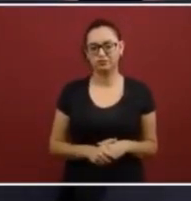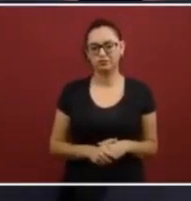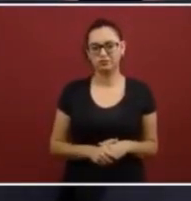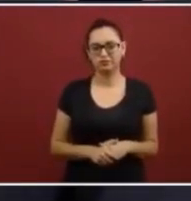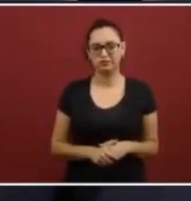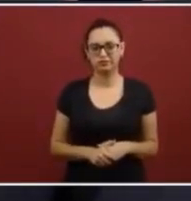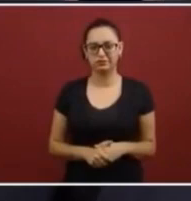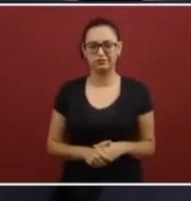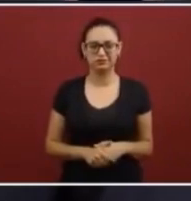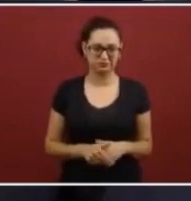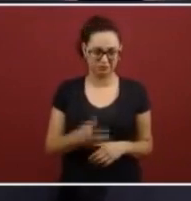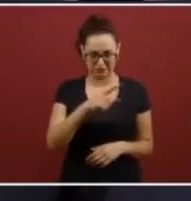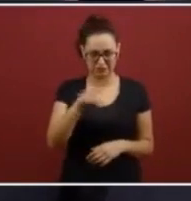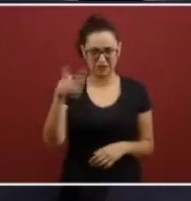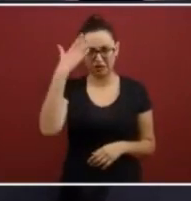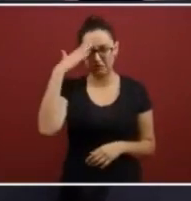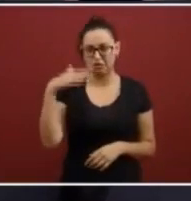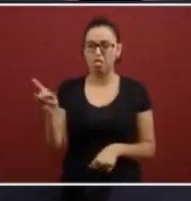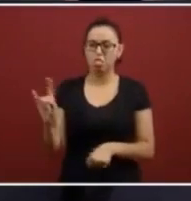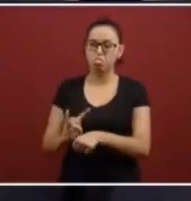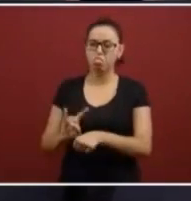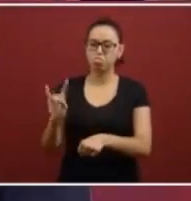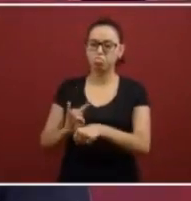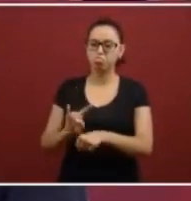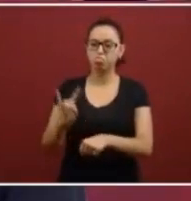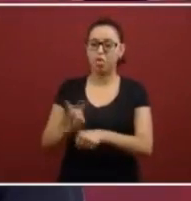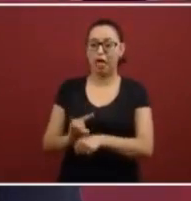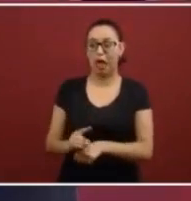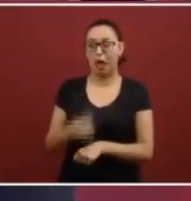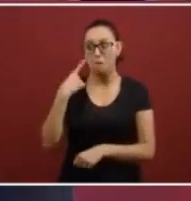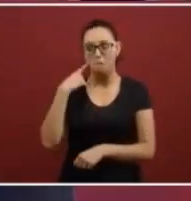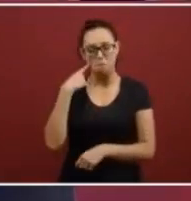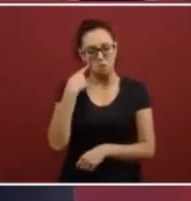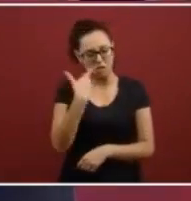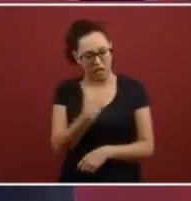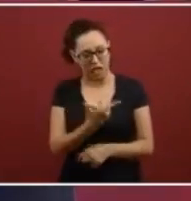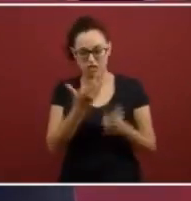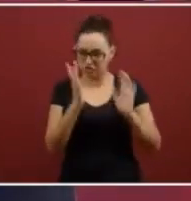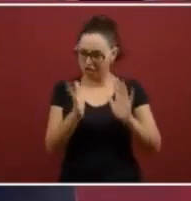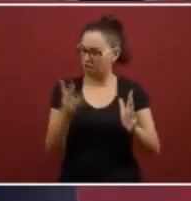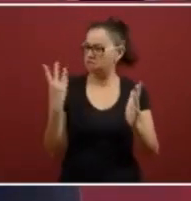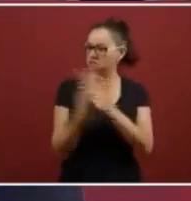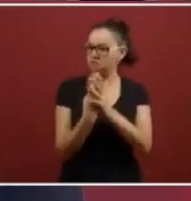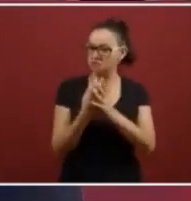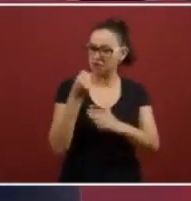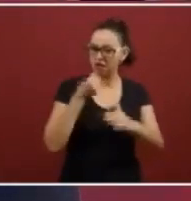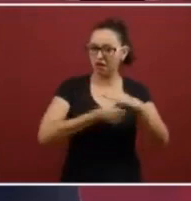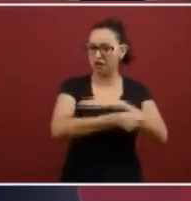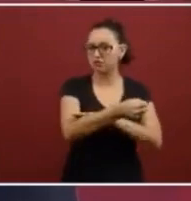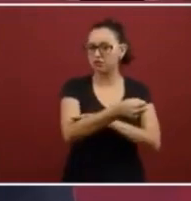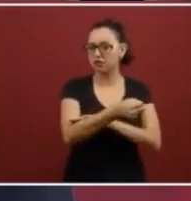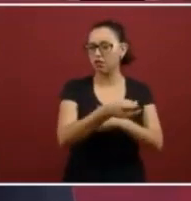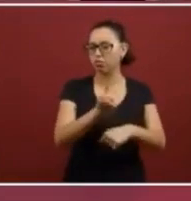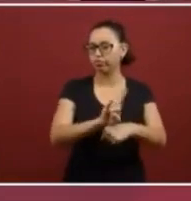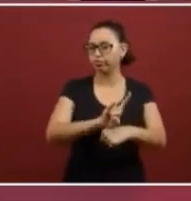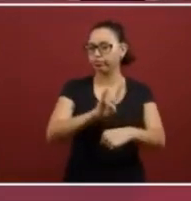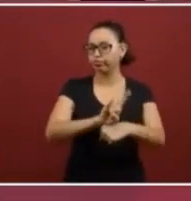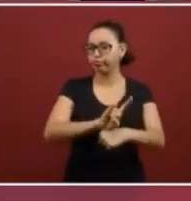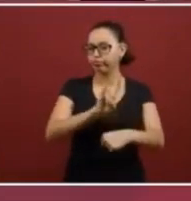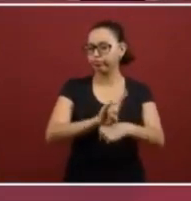they were a la gente, putting their finger in your y mouth que metían to a the la people, cárcel that they would put, archivos expiatorios. they